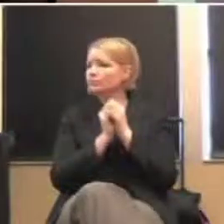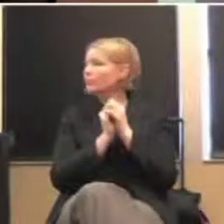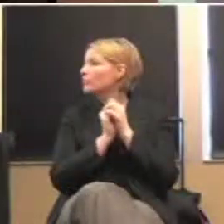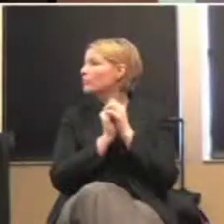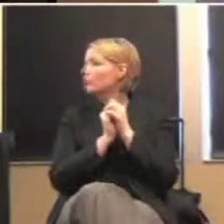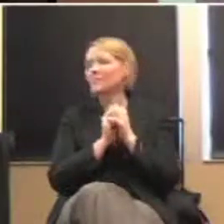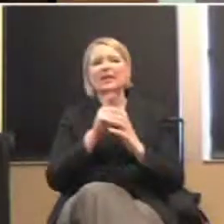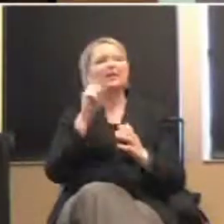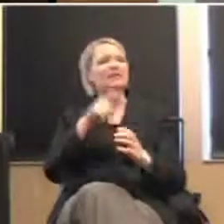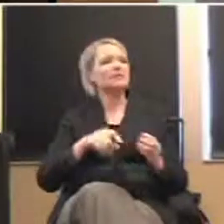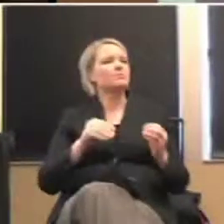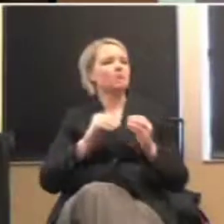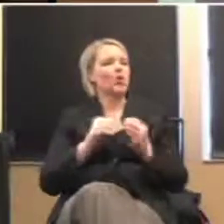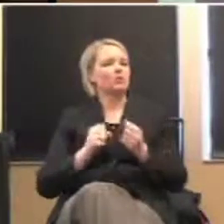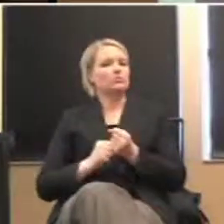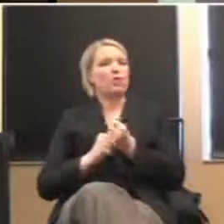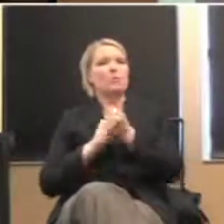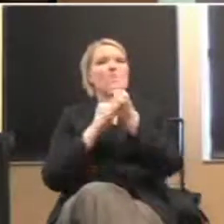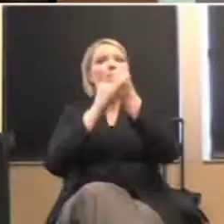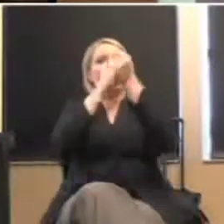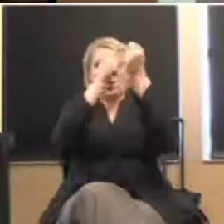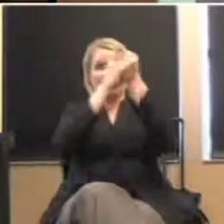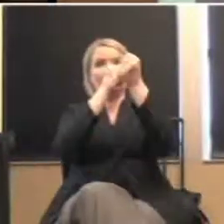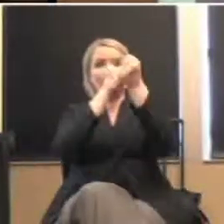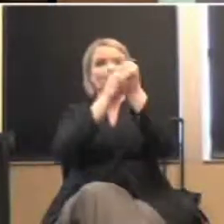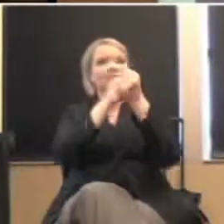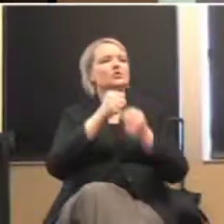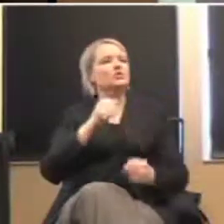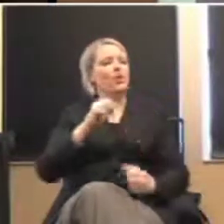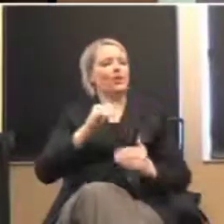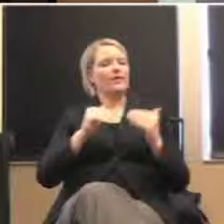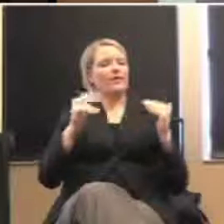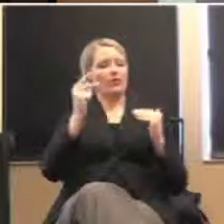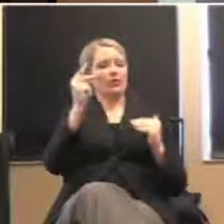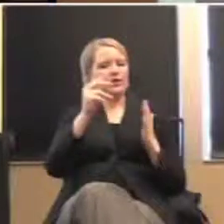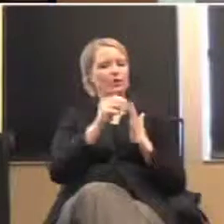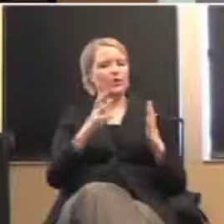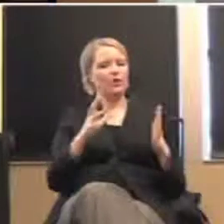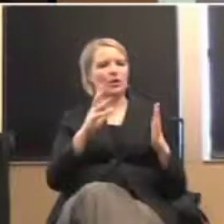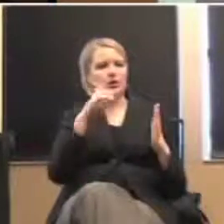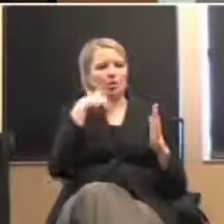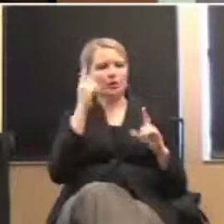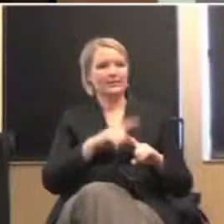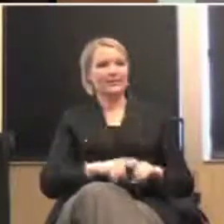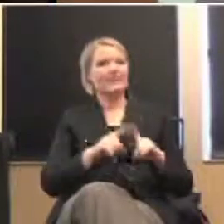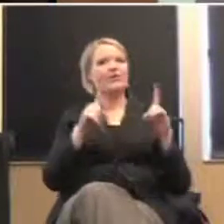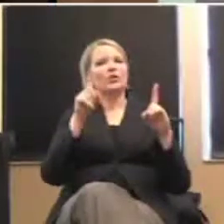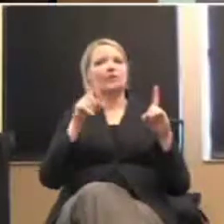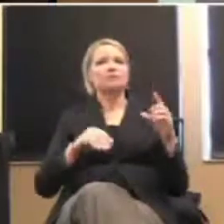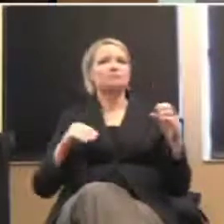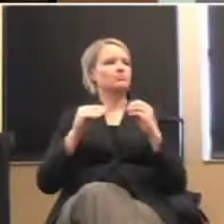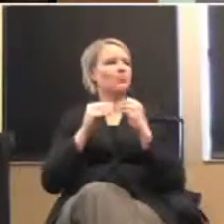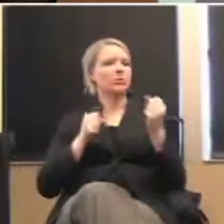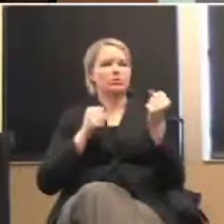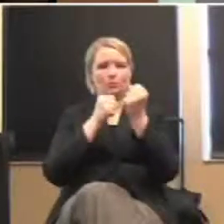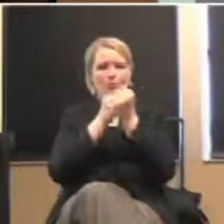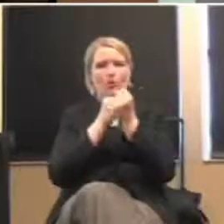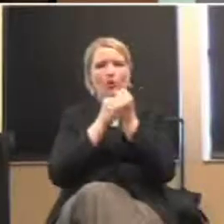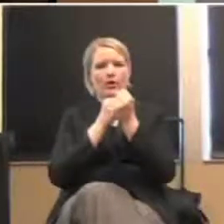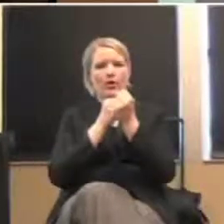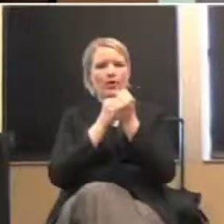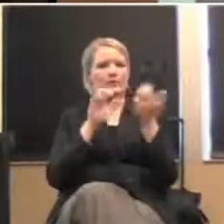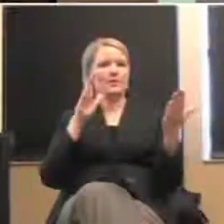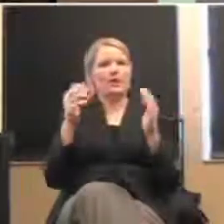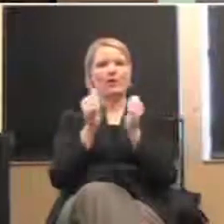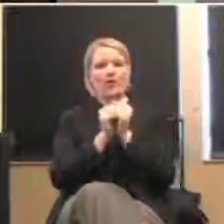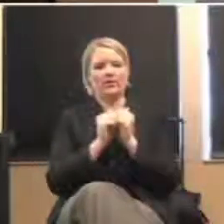needs more support. And so a level 3 student looks vastly different and needs more supports across the board